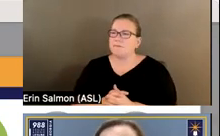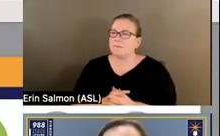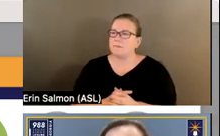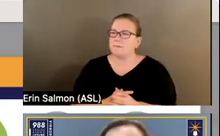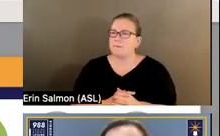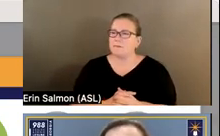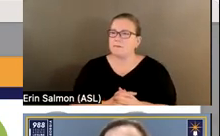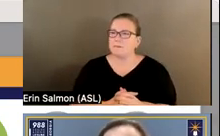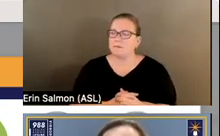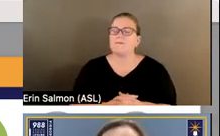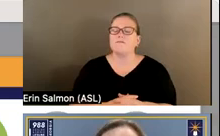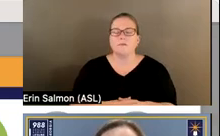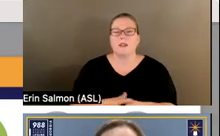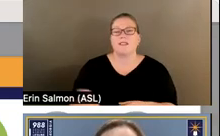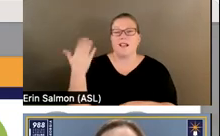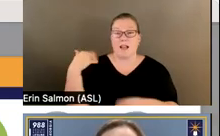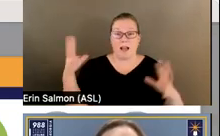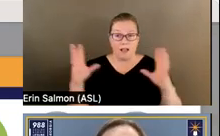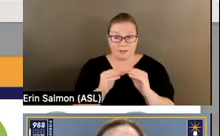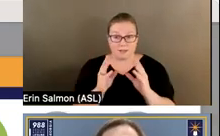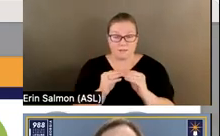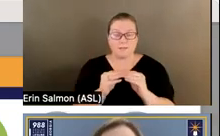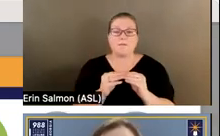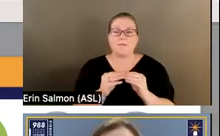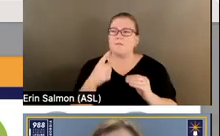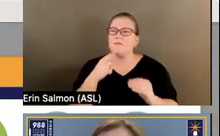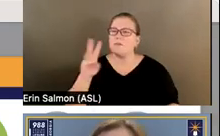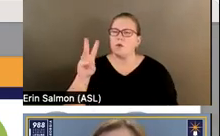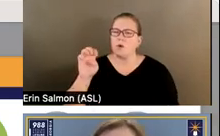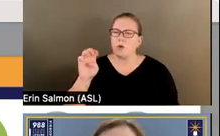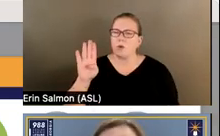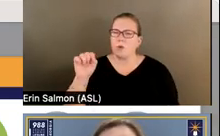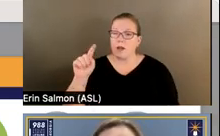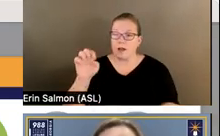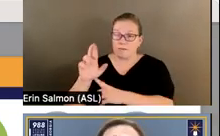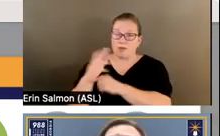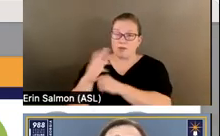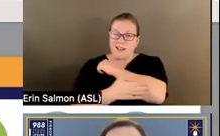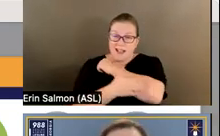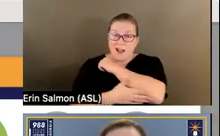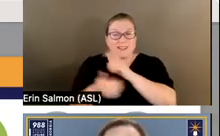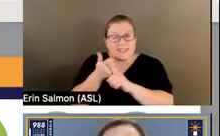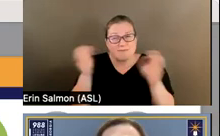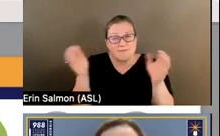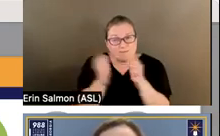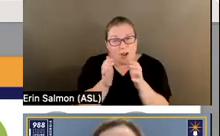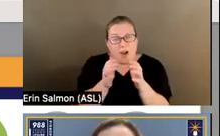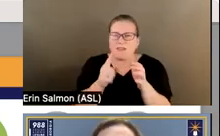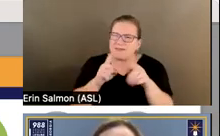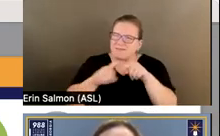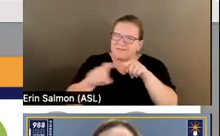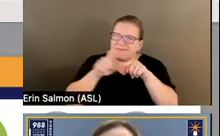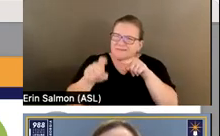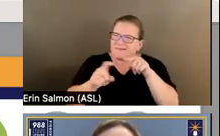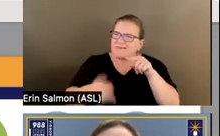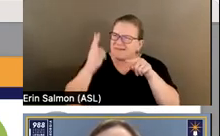Last time we all met, we pointed out that Webster County, which is a very small county, by prevalence had a lot of calls. So we did